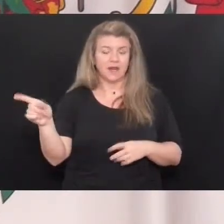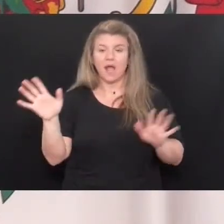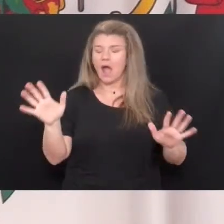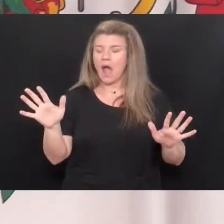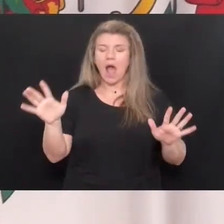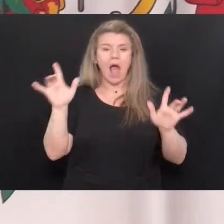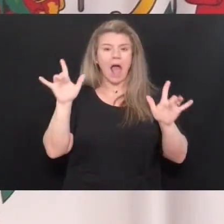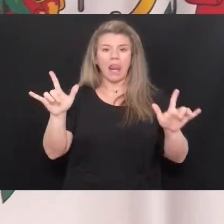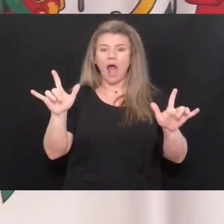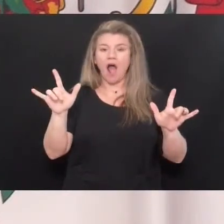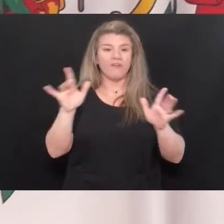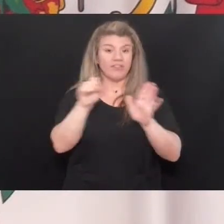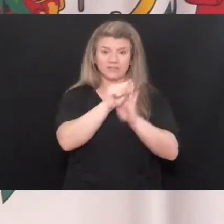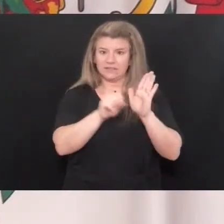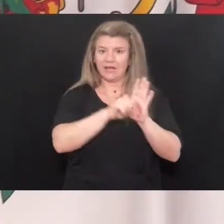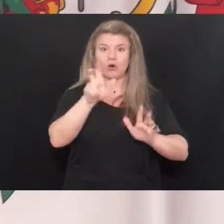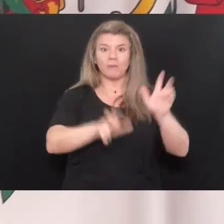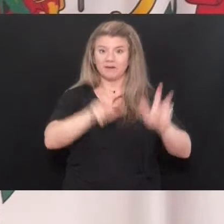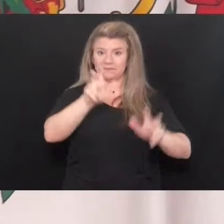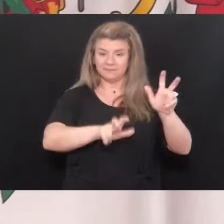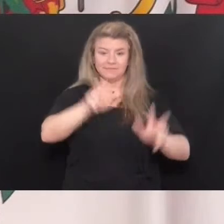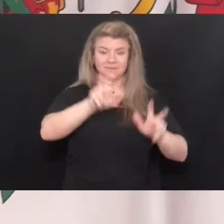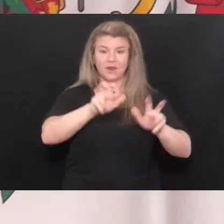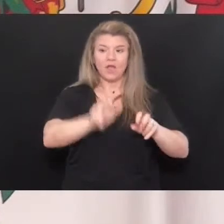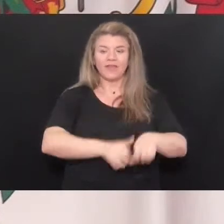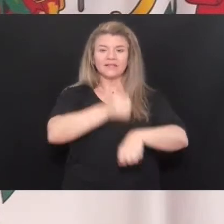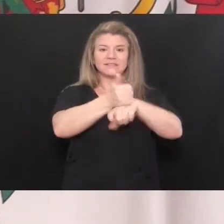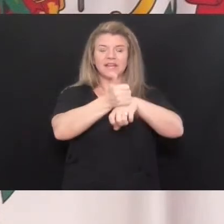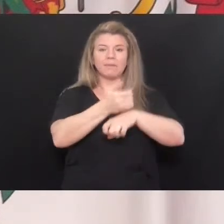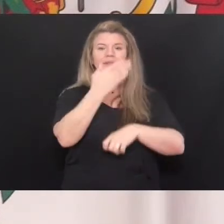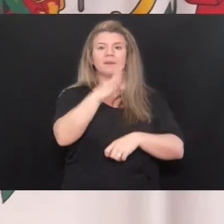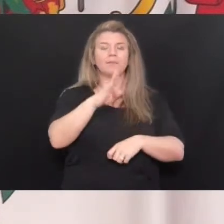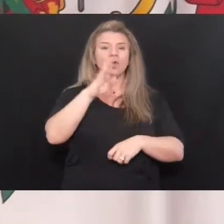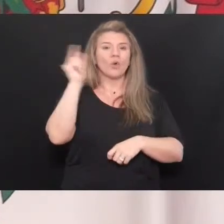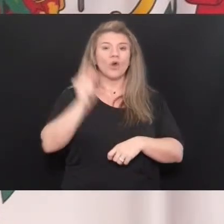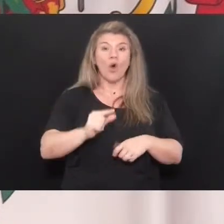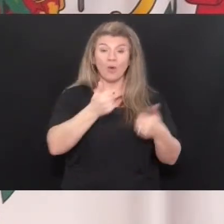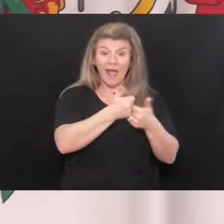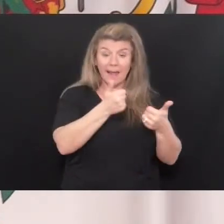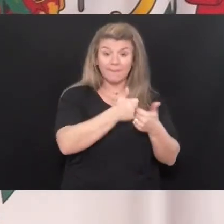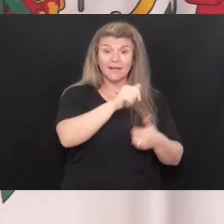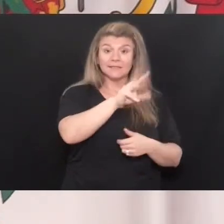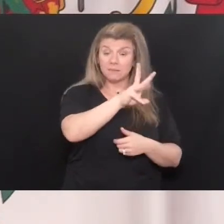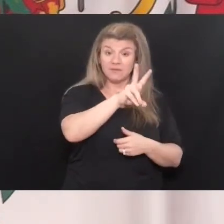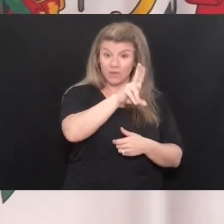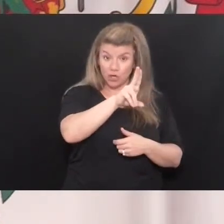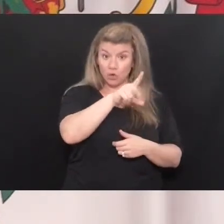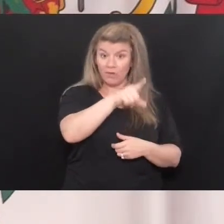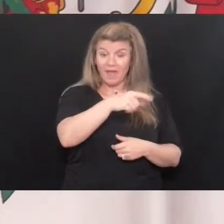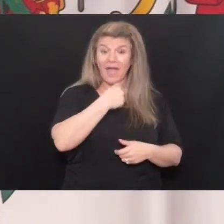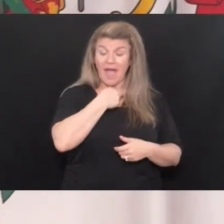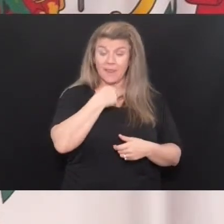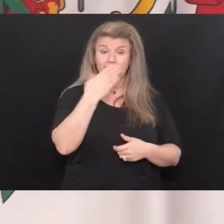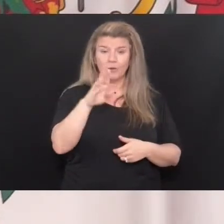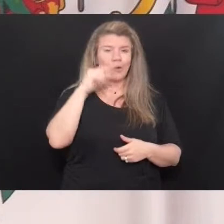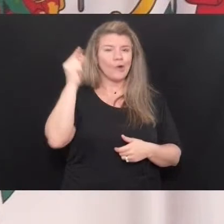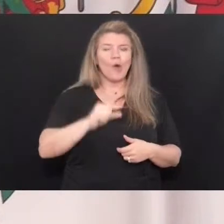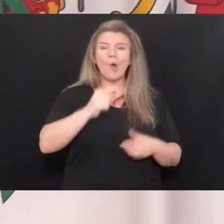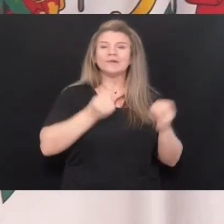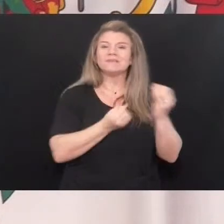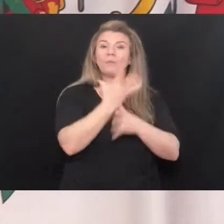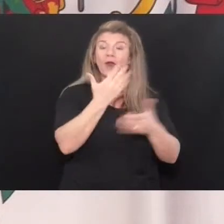what they did at the state tournament. You know, we set up at the blue and gold game up in West Virginia, at West Virginia